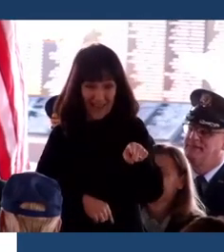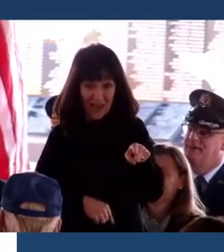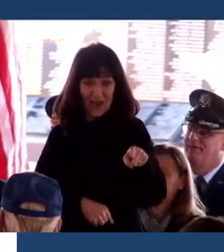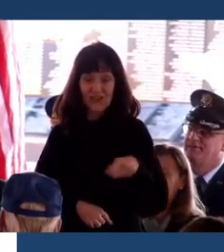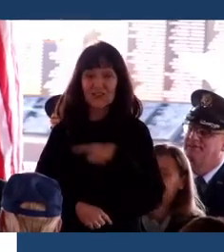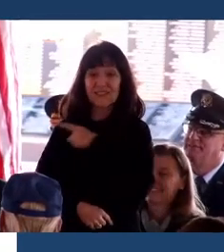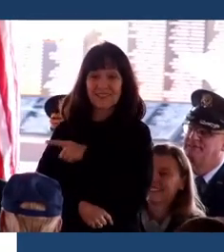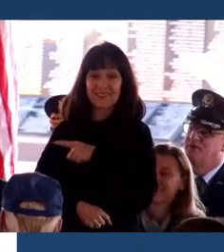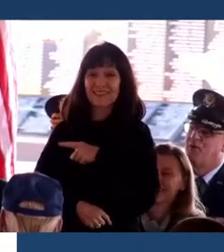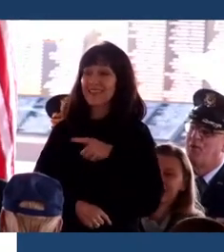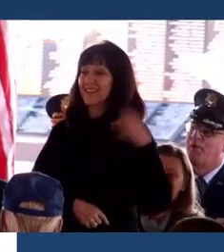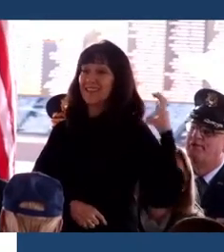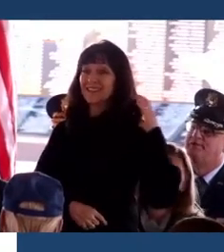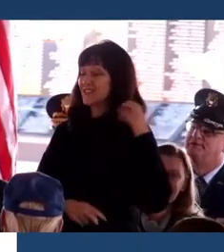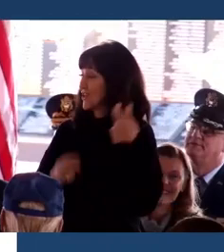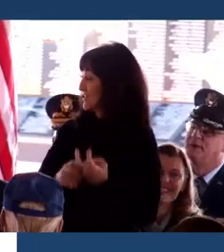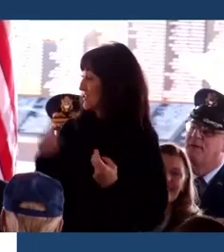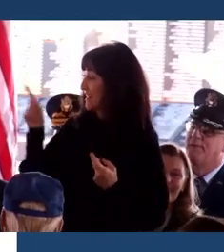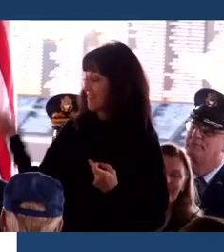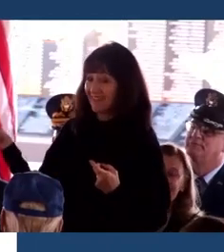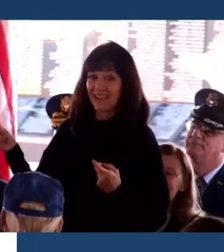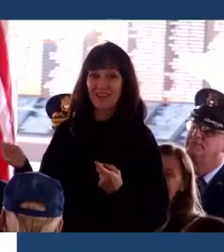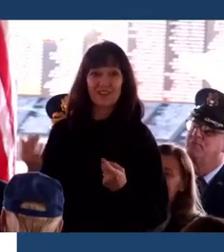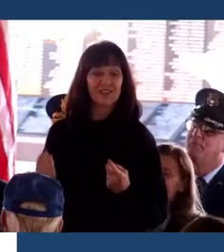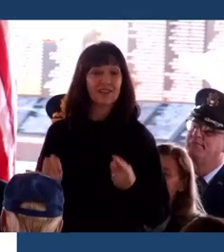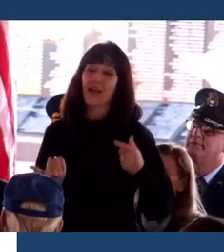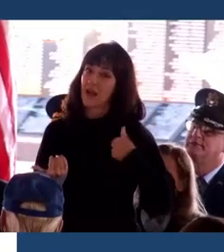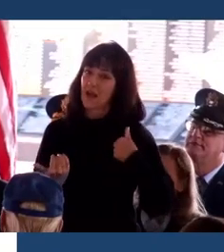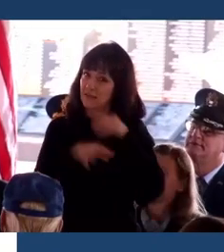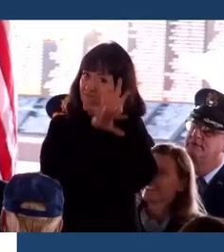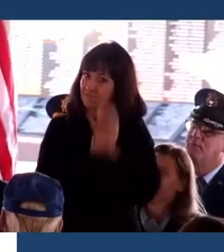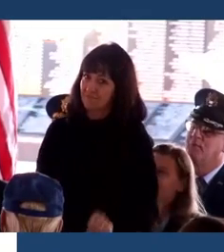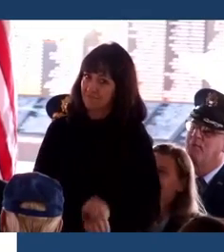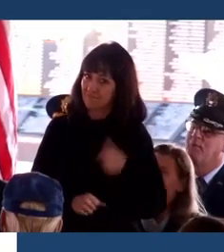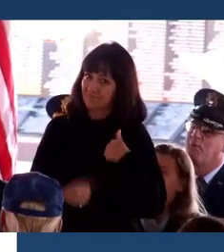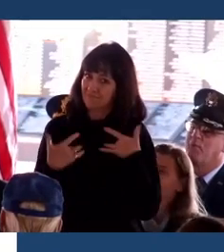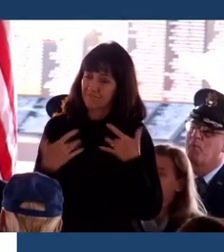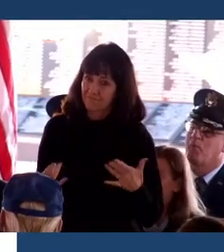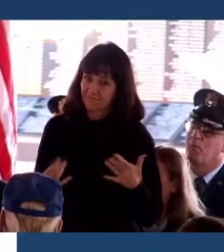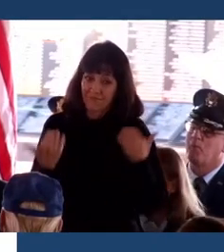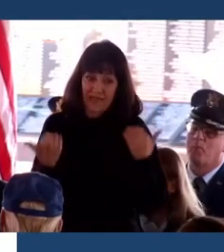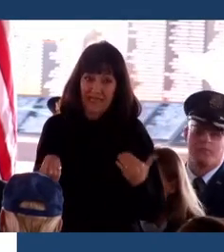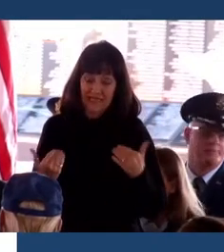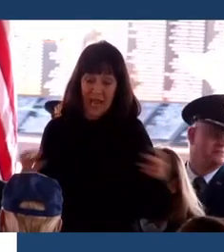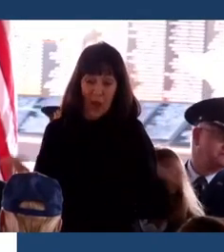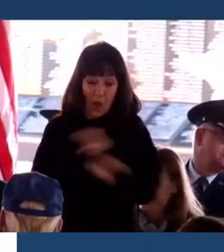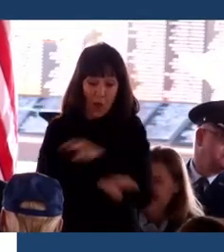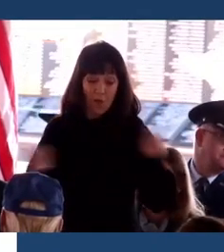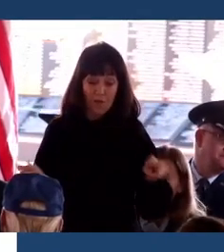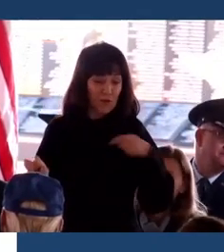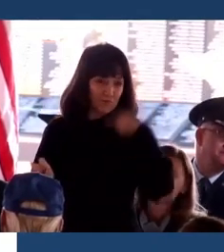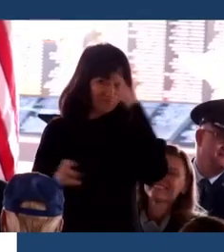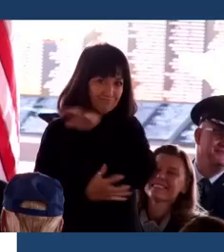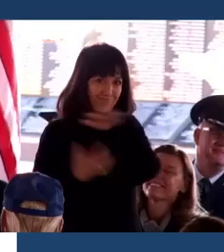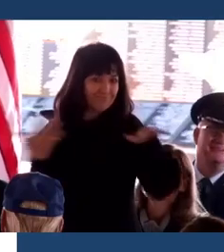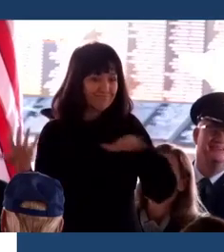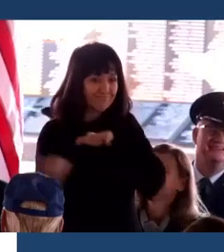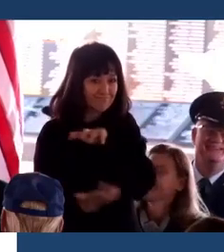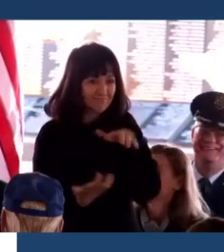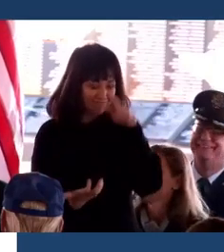right there in the front row. I'm a creature of habit, and I'm really confused.